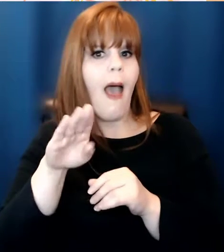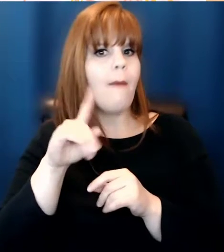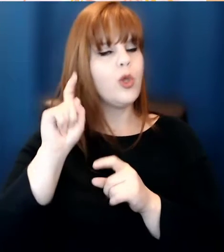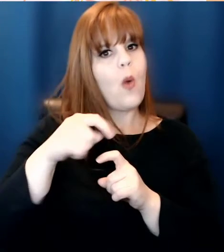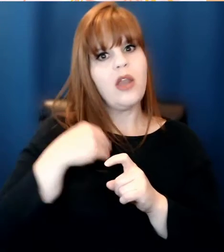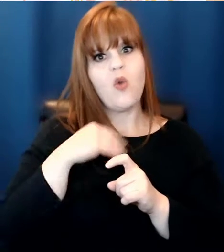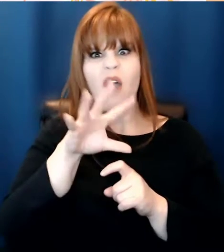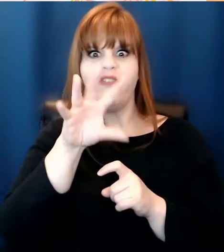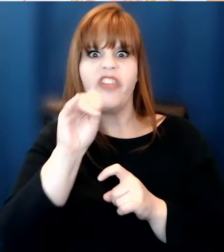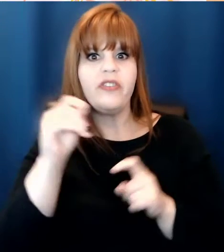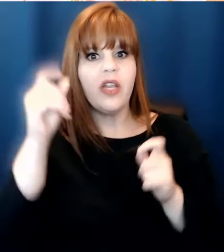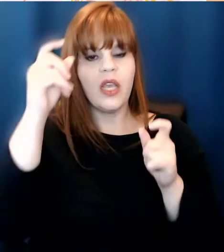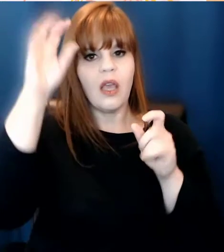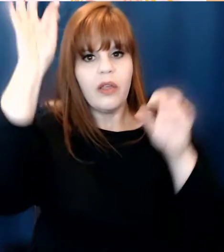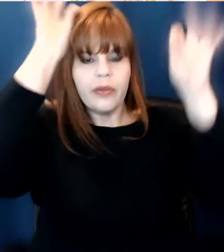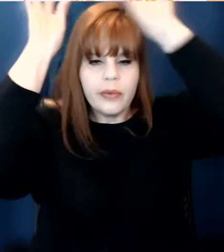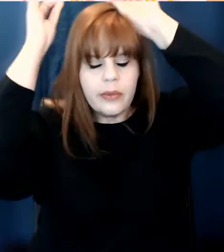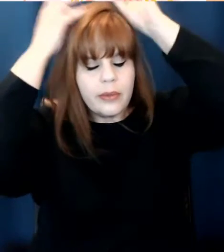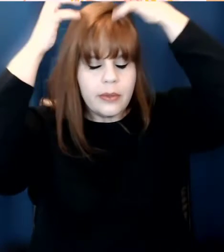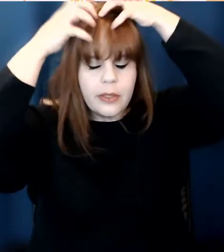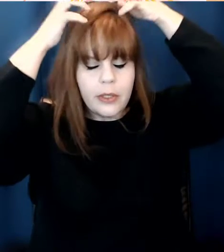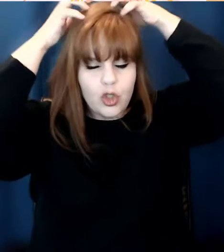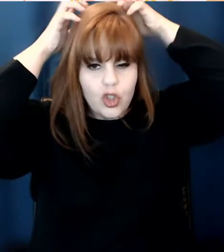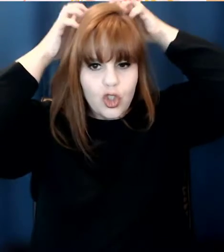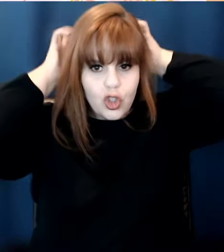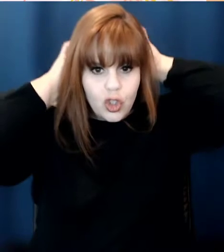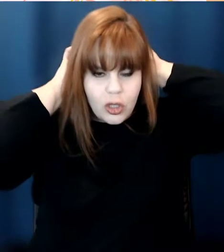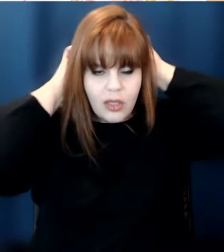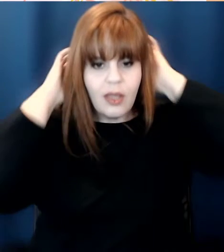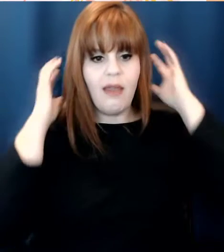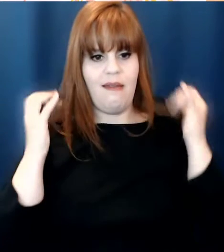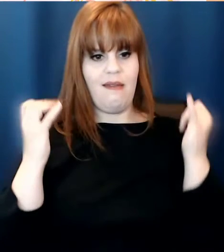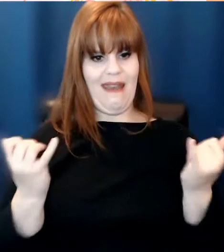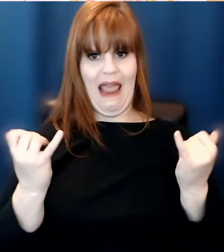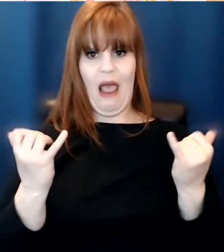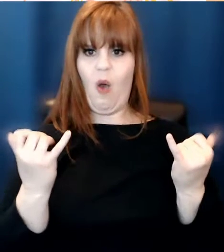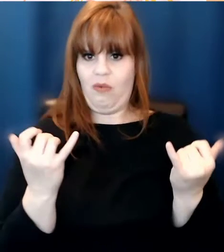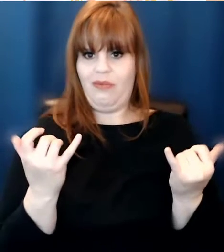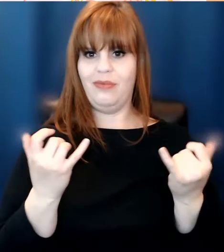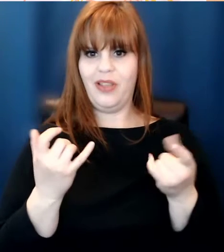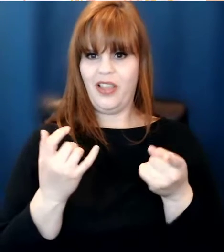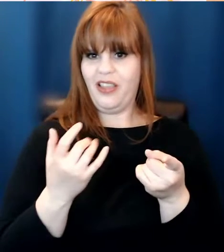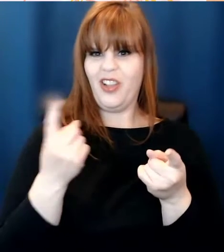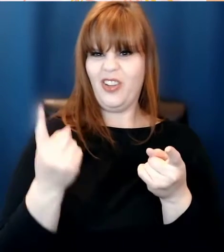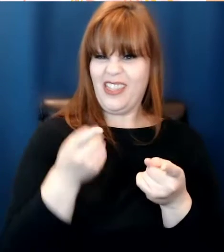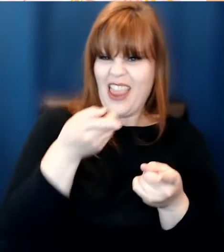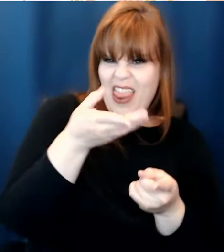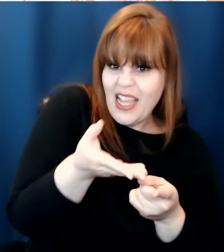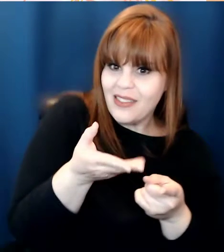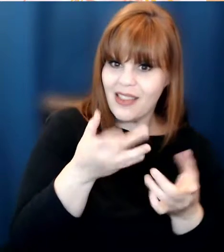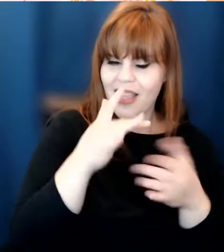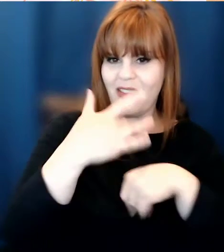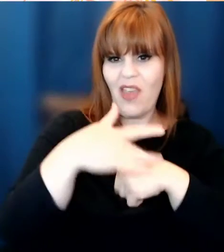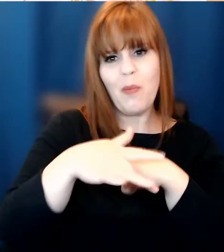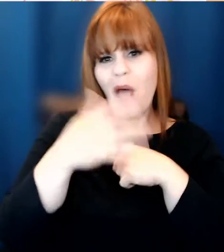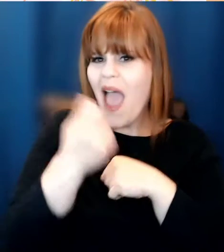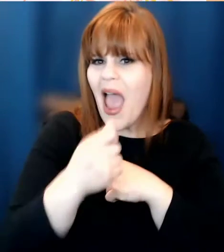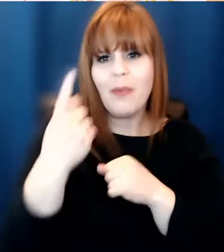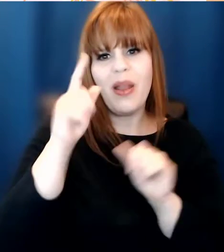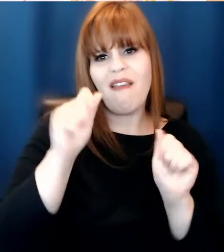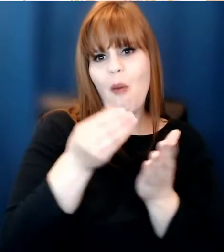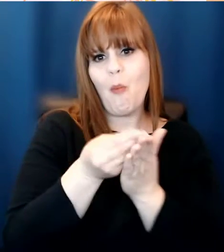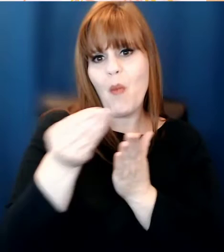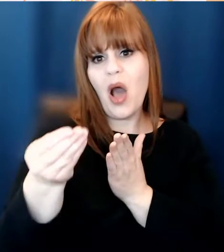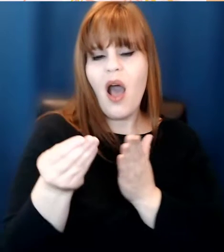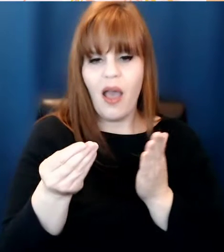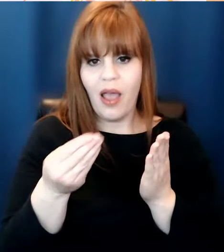head. And now there's a commercially available device that anybody can buy, and get the same